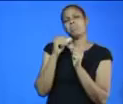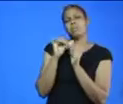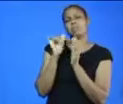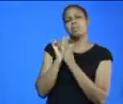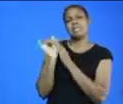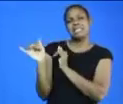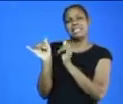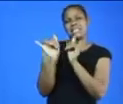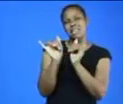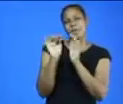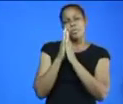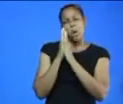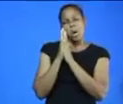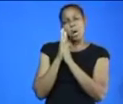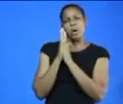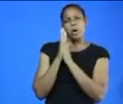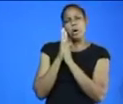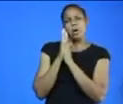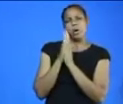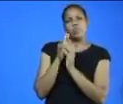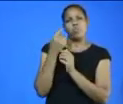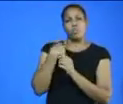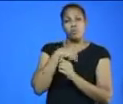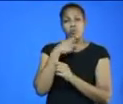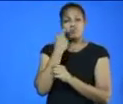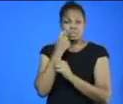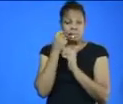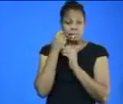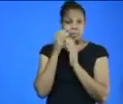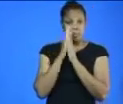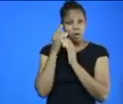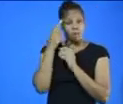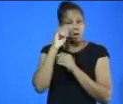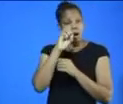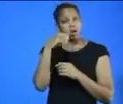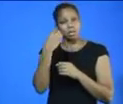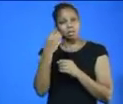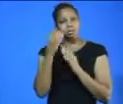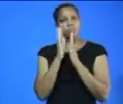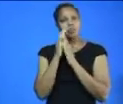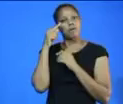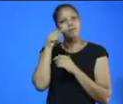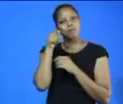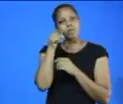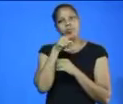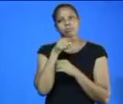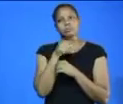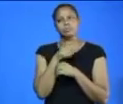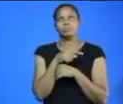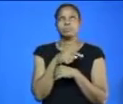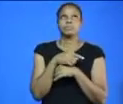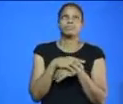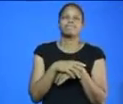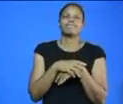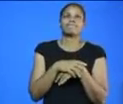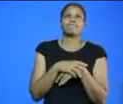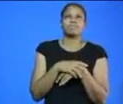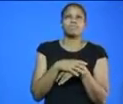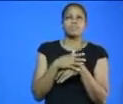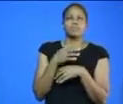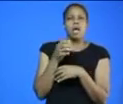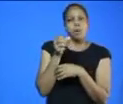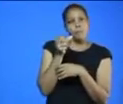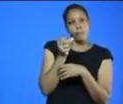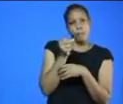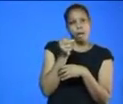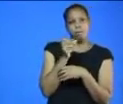the others, we pray for you. Do you know, I couldn't help but think, as I paused, not because I